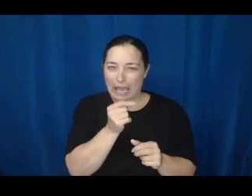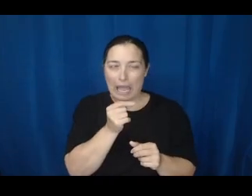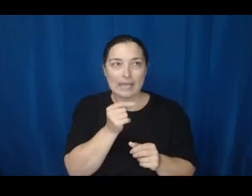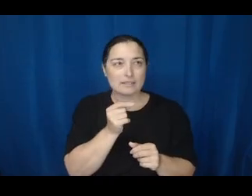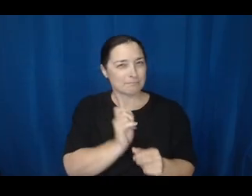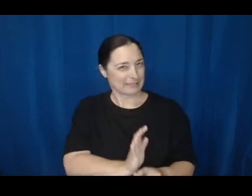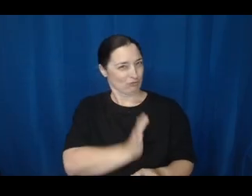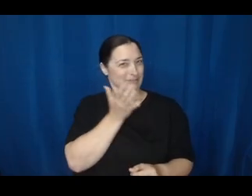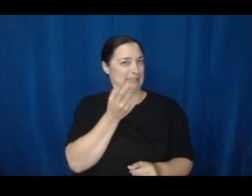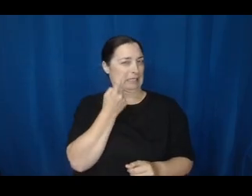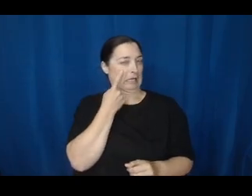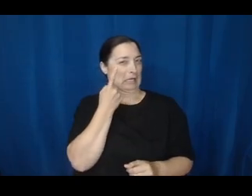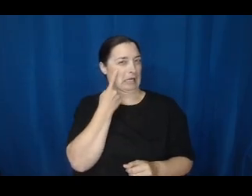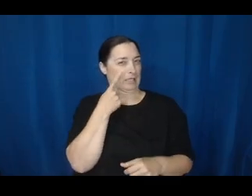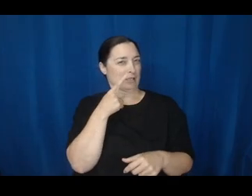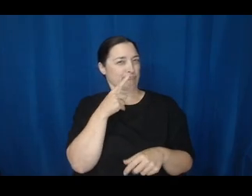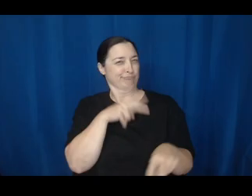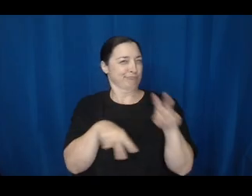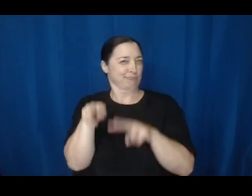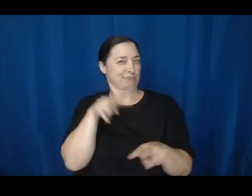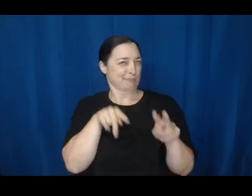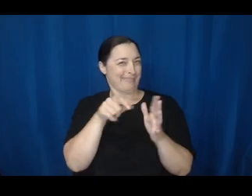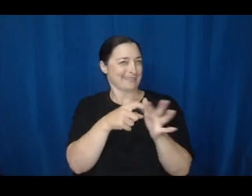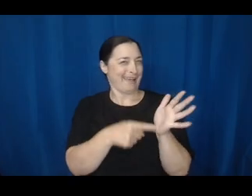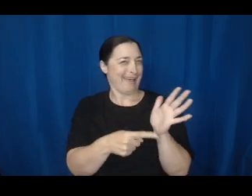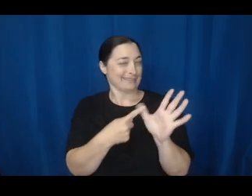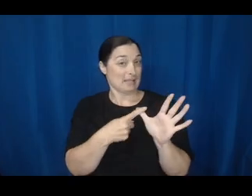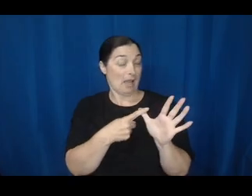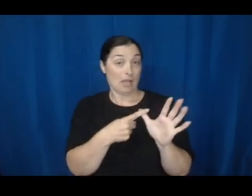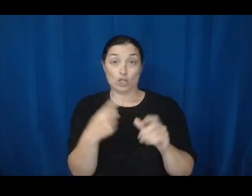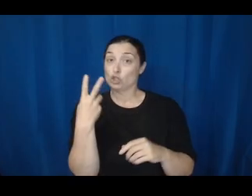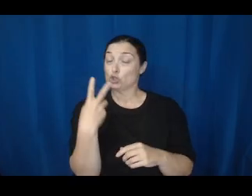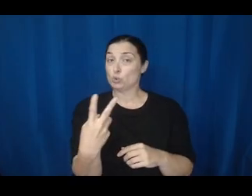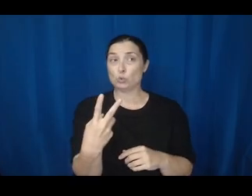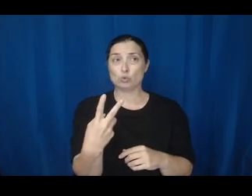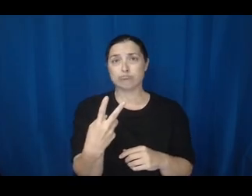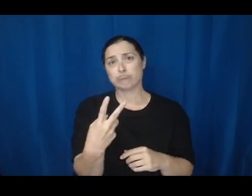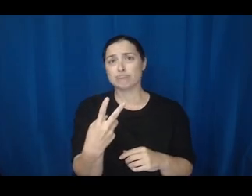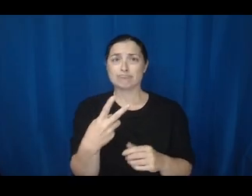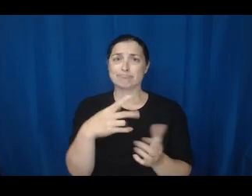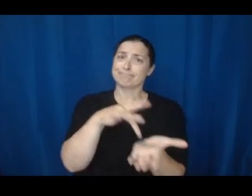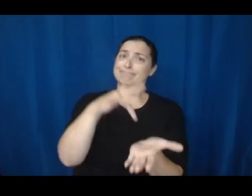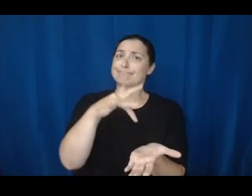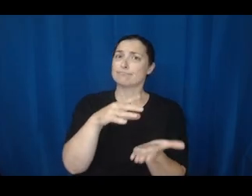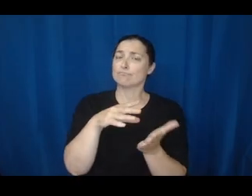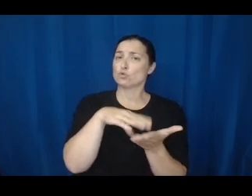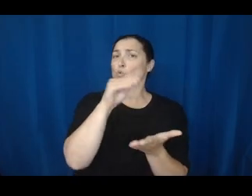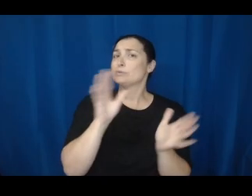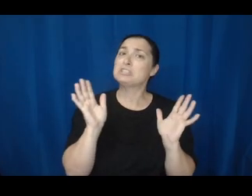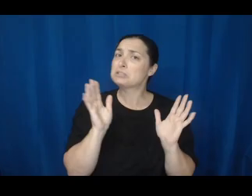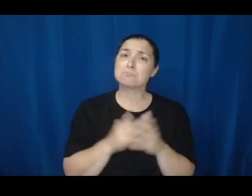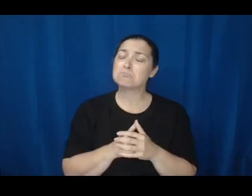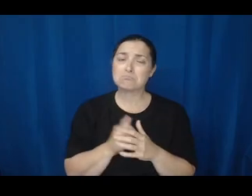an experiment that we can take two typical students in this country on average. This is not any particular